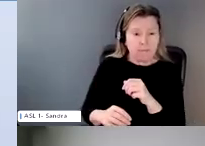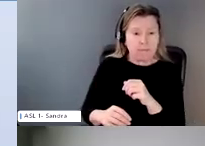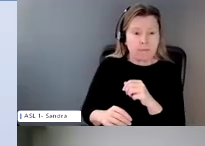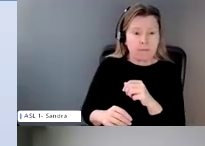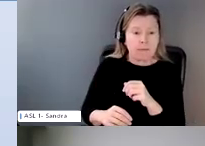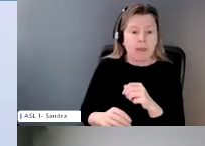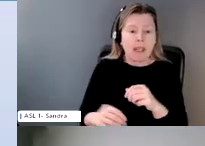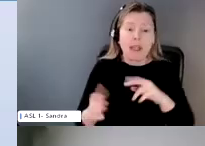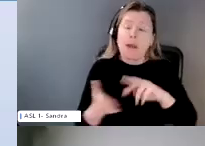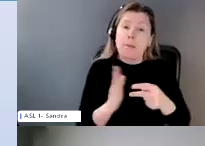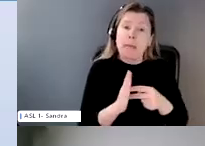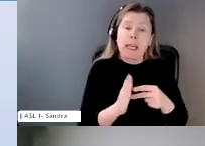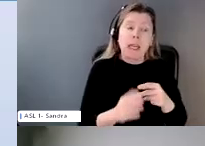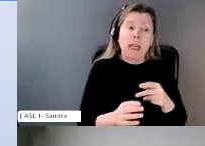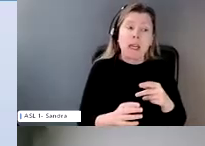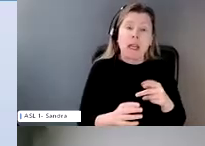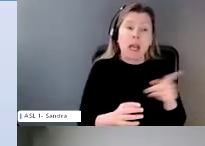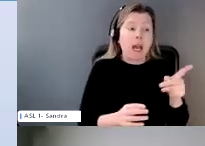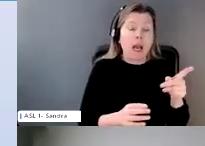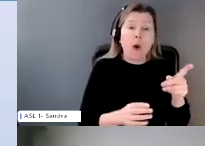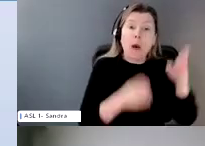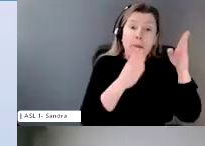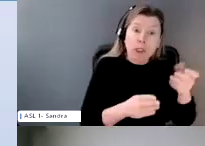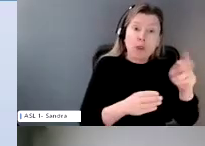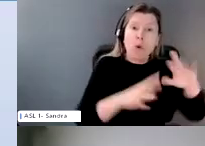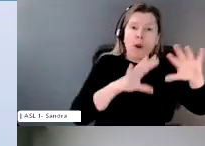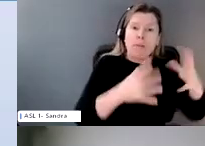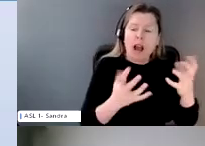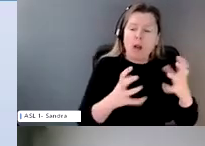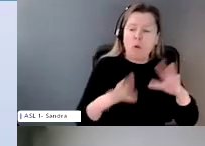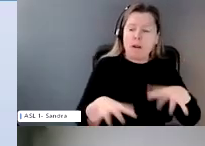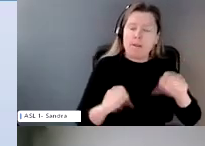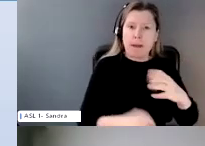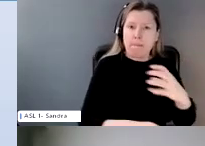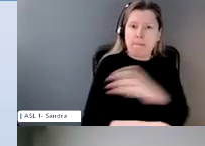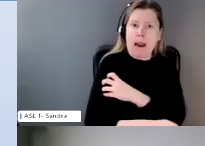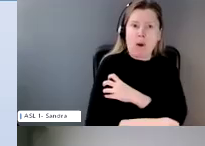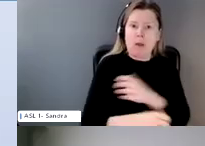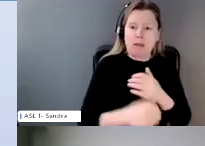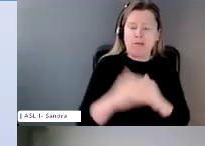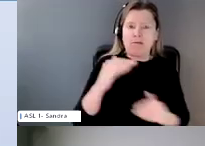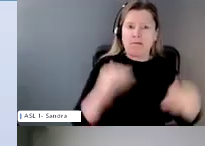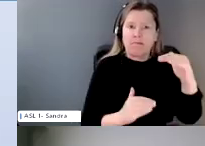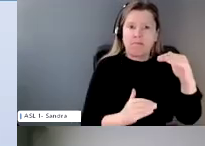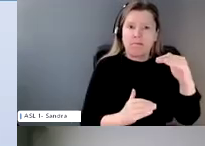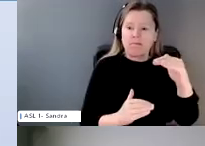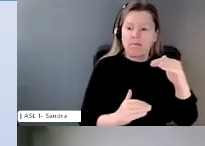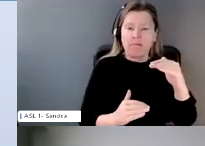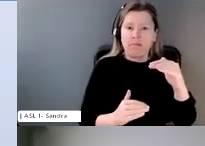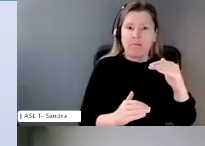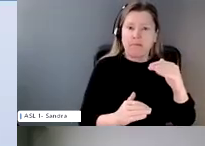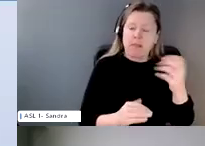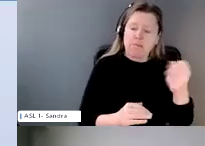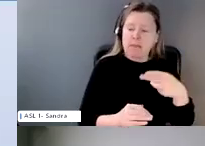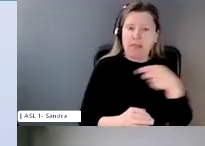It's when a person or people want power over another person or people.